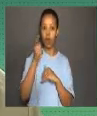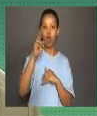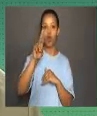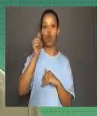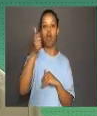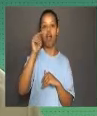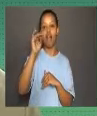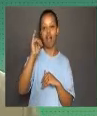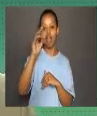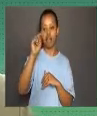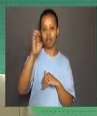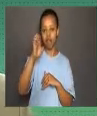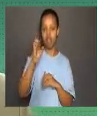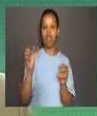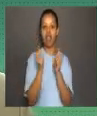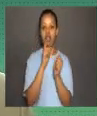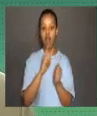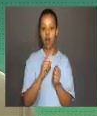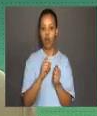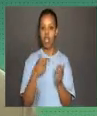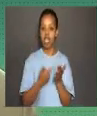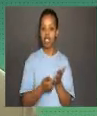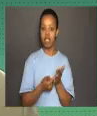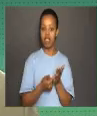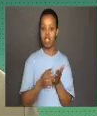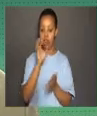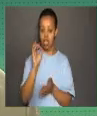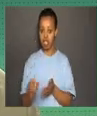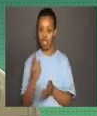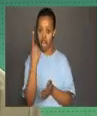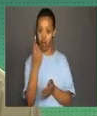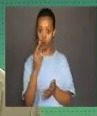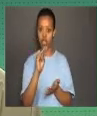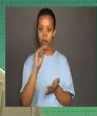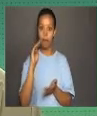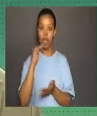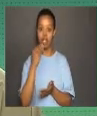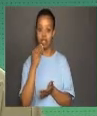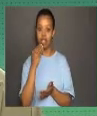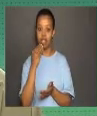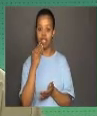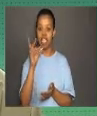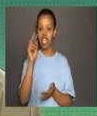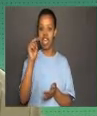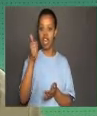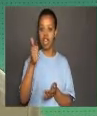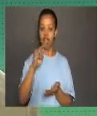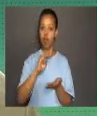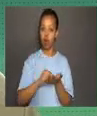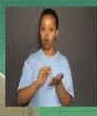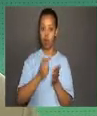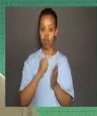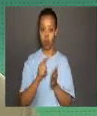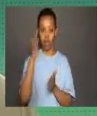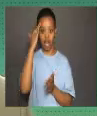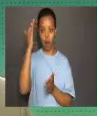guanine. If you know the percentage of just one base of a DNA